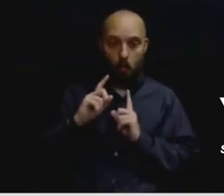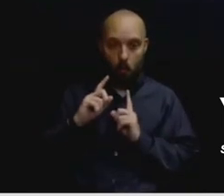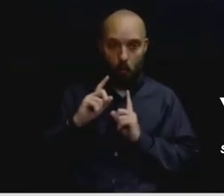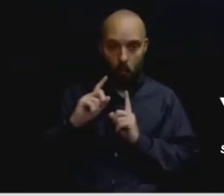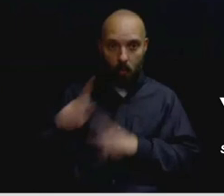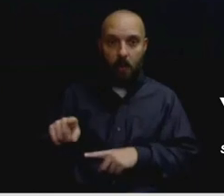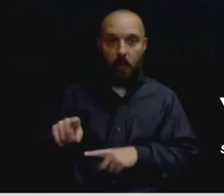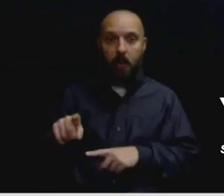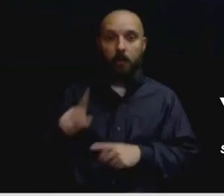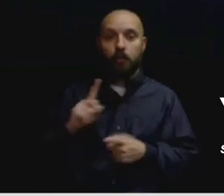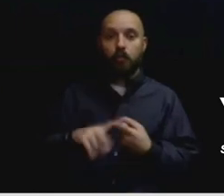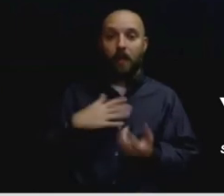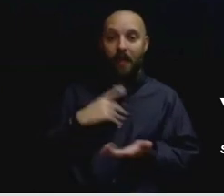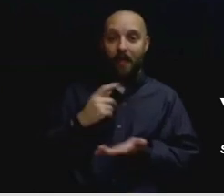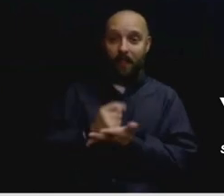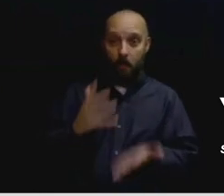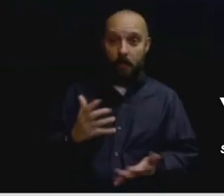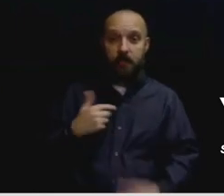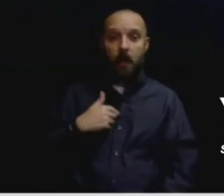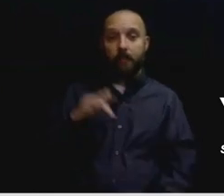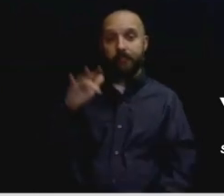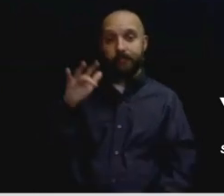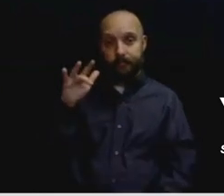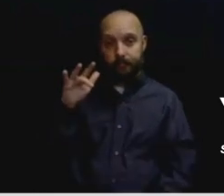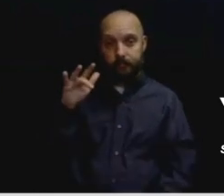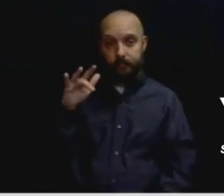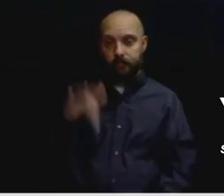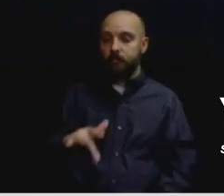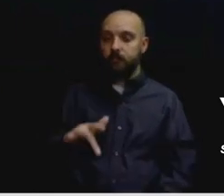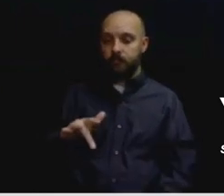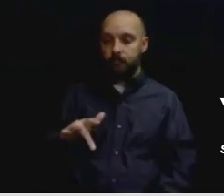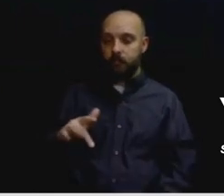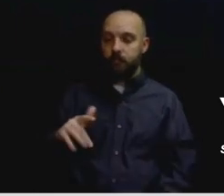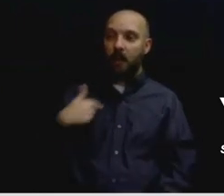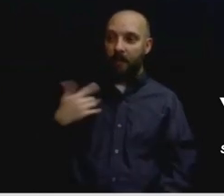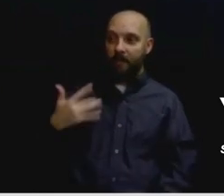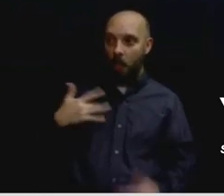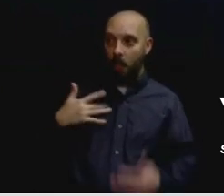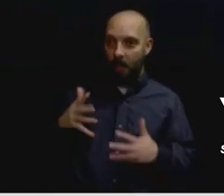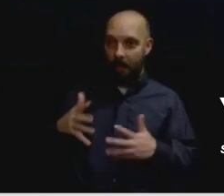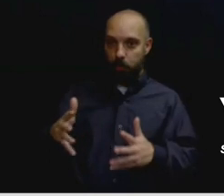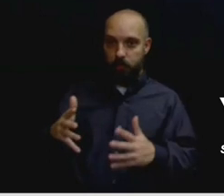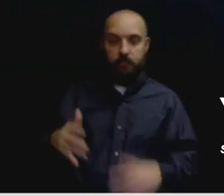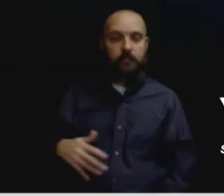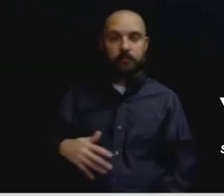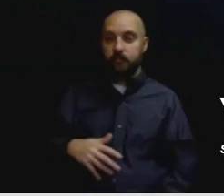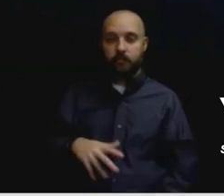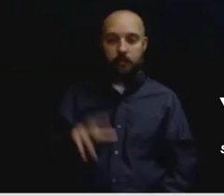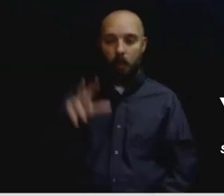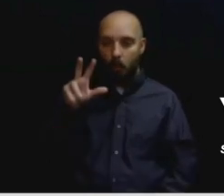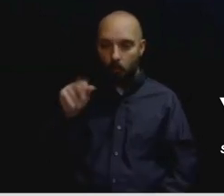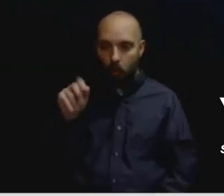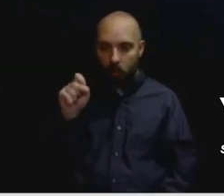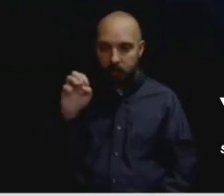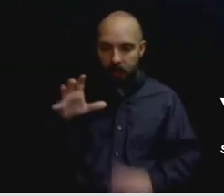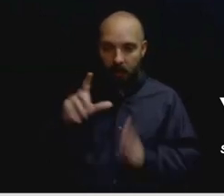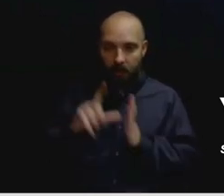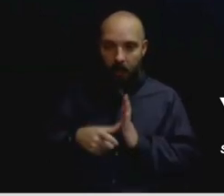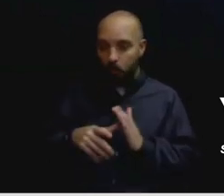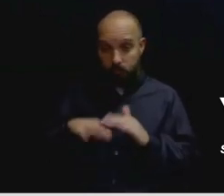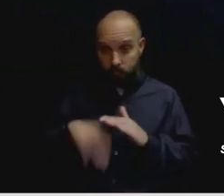to my therapist and I pressed, I feel anxious. And literally not even 30 seconds later, I